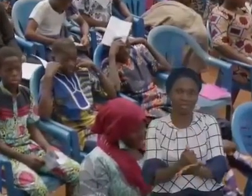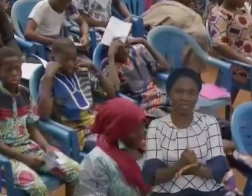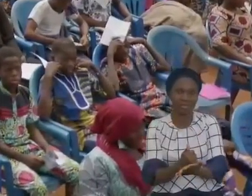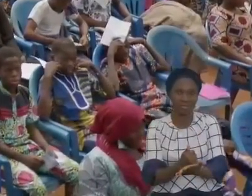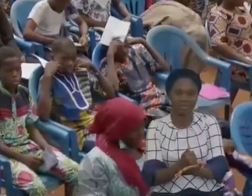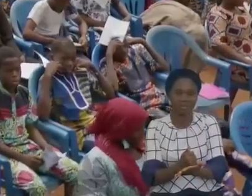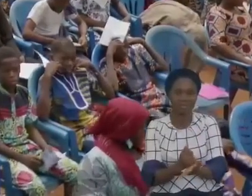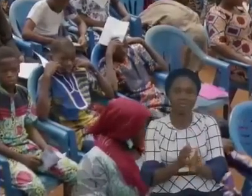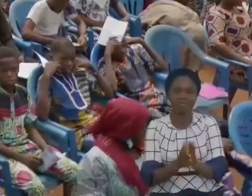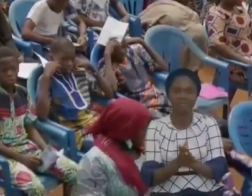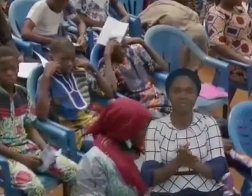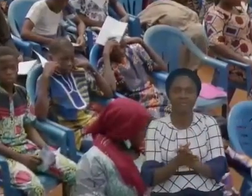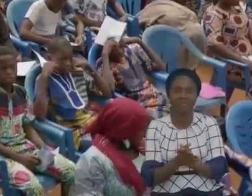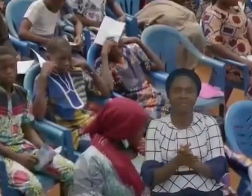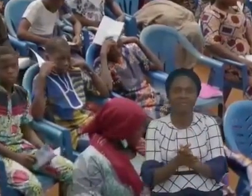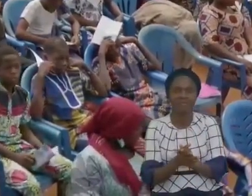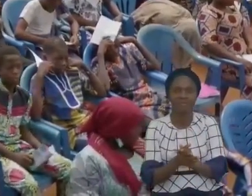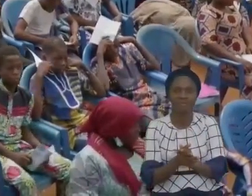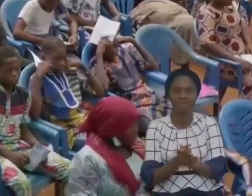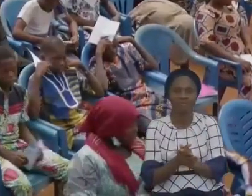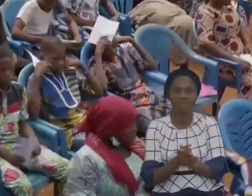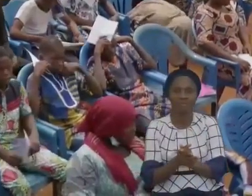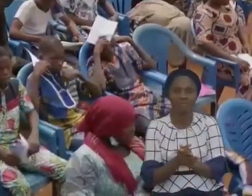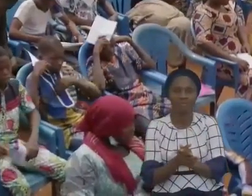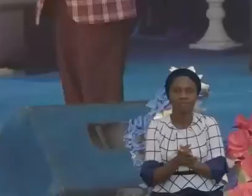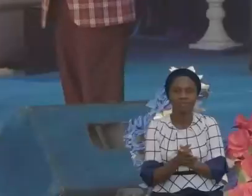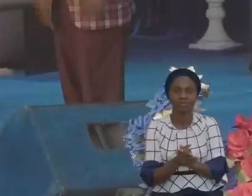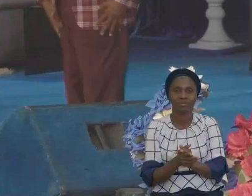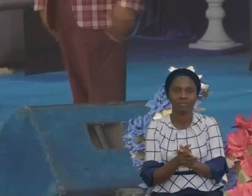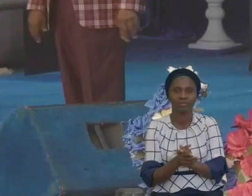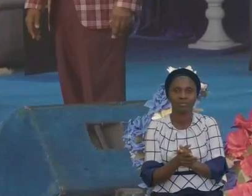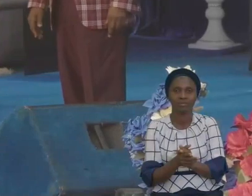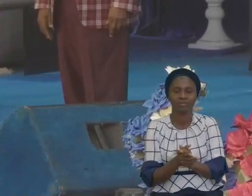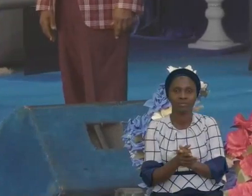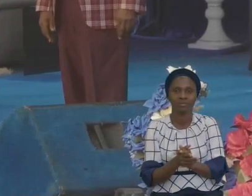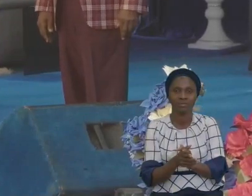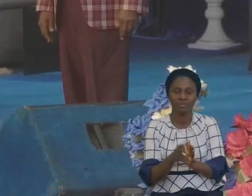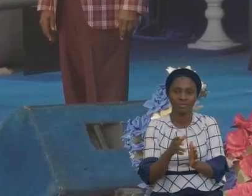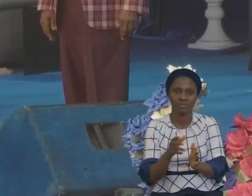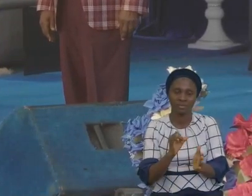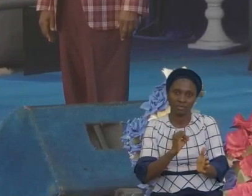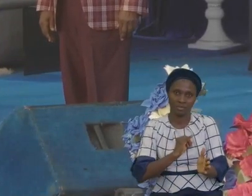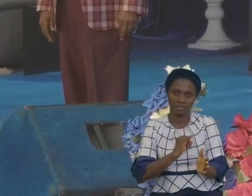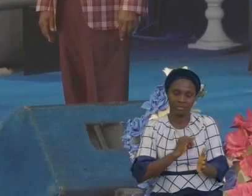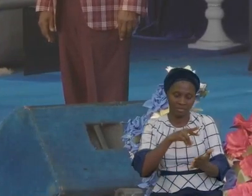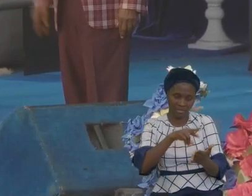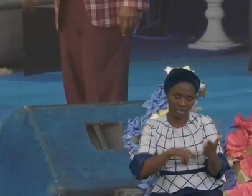I'm reading Isaiah chapter 35, verse